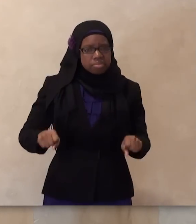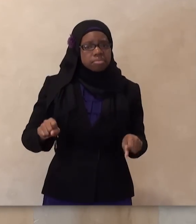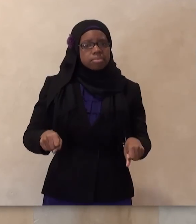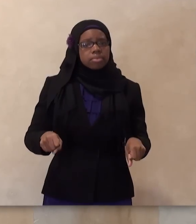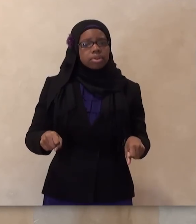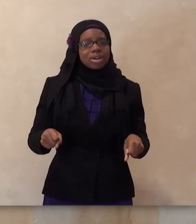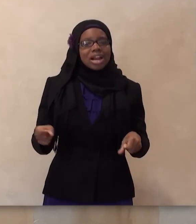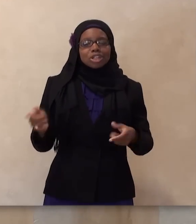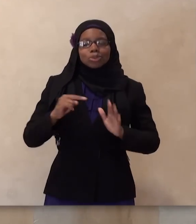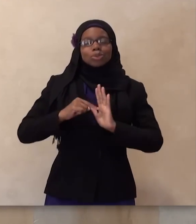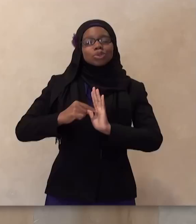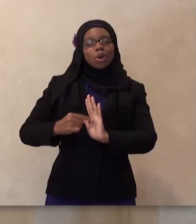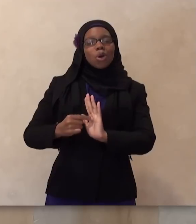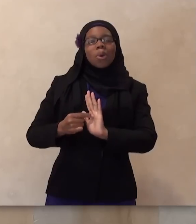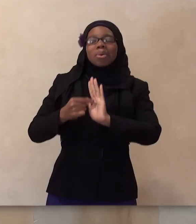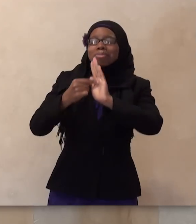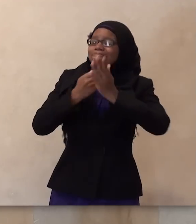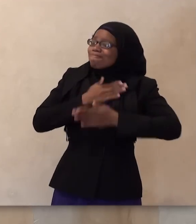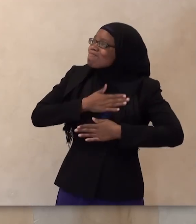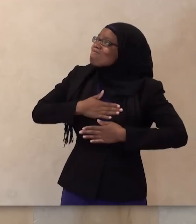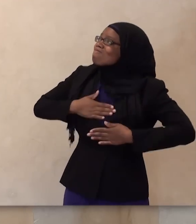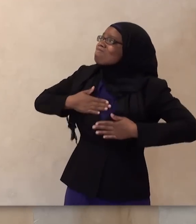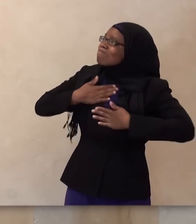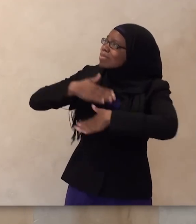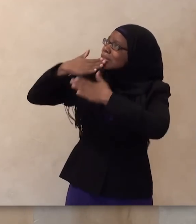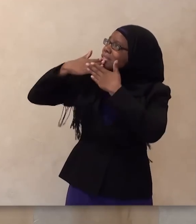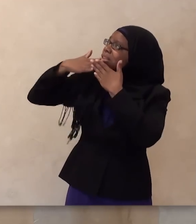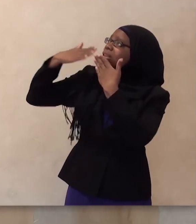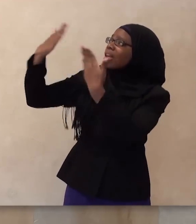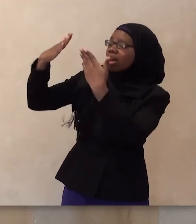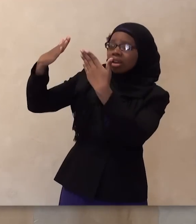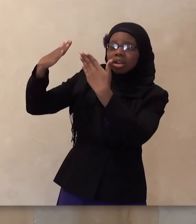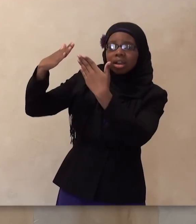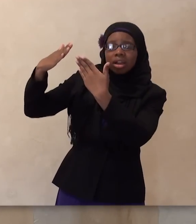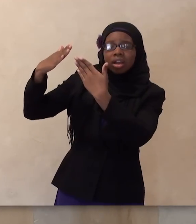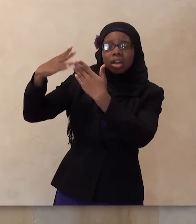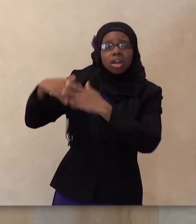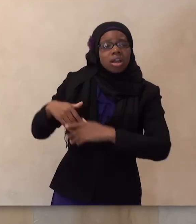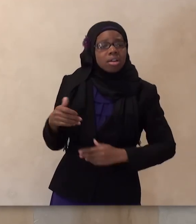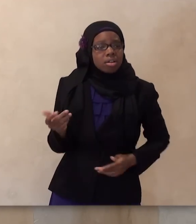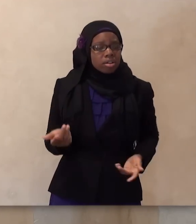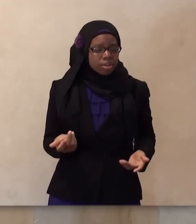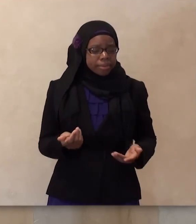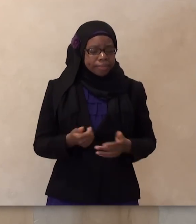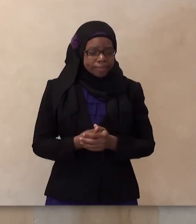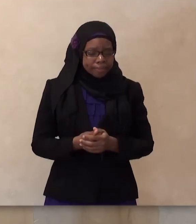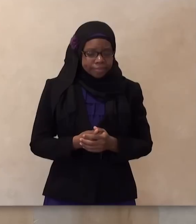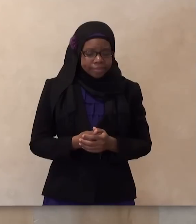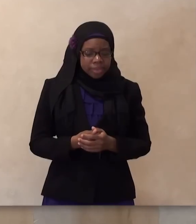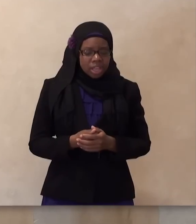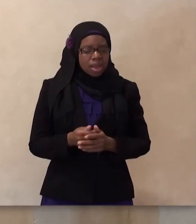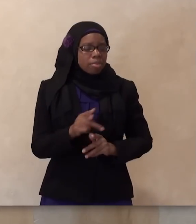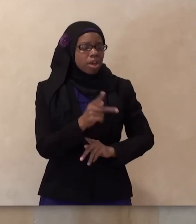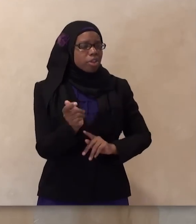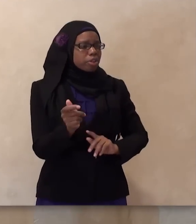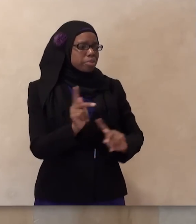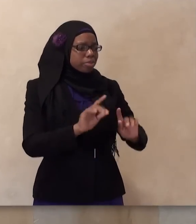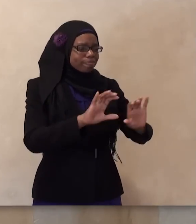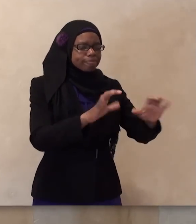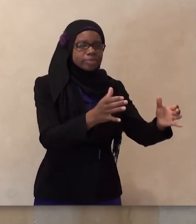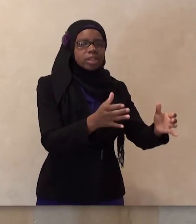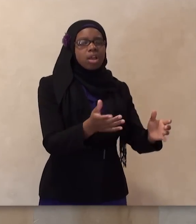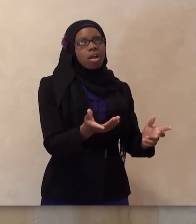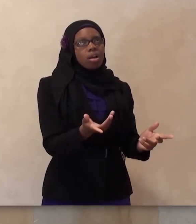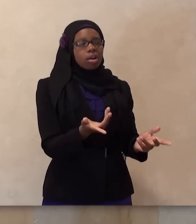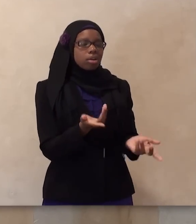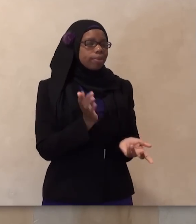as shukr to Allah subhanahu wa ta'ala. But the people who saw the rain, they say that this is due to